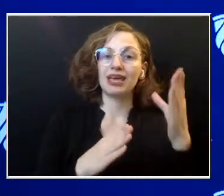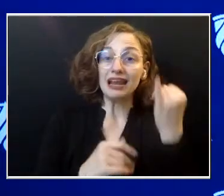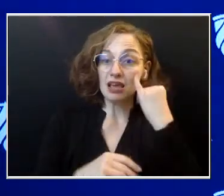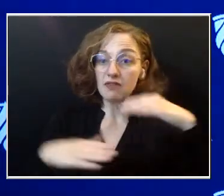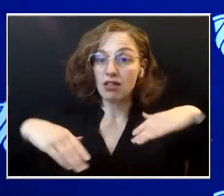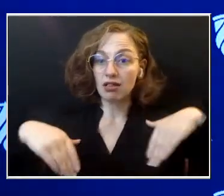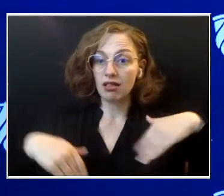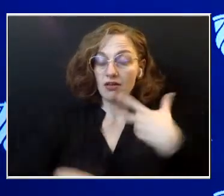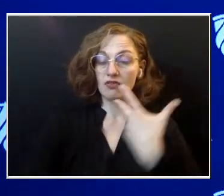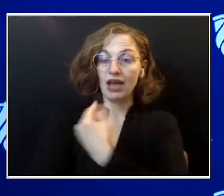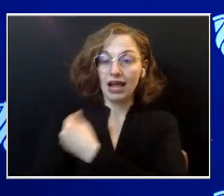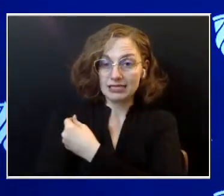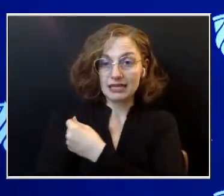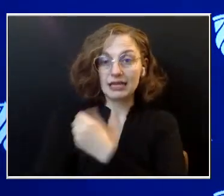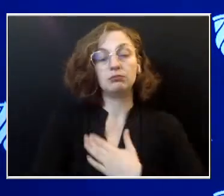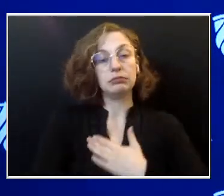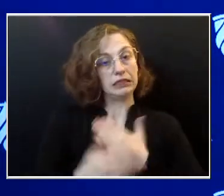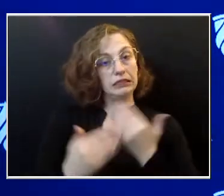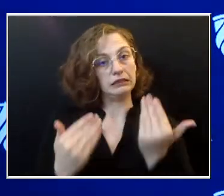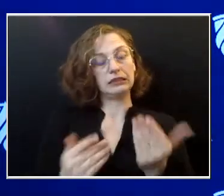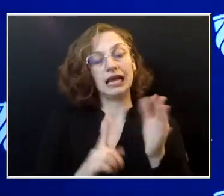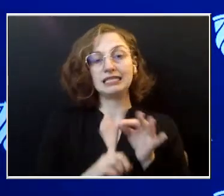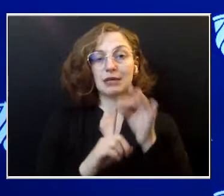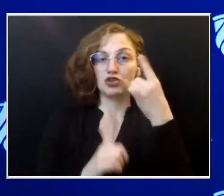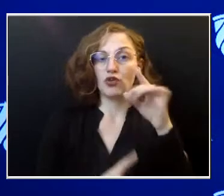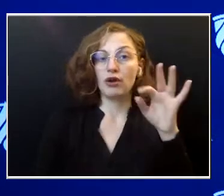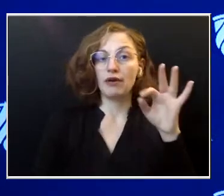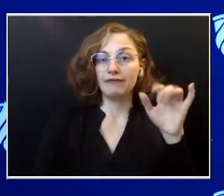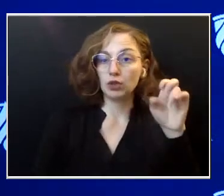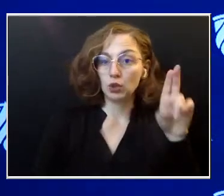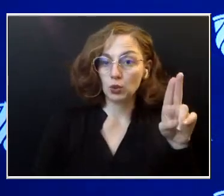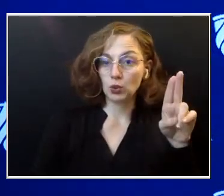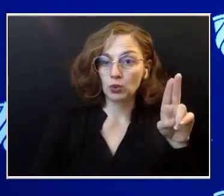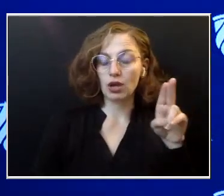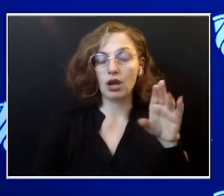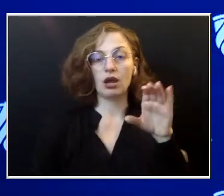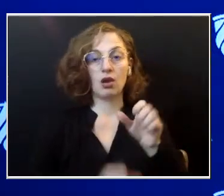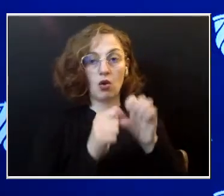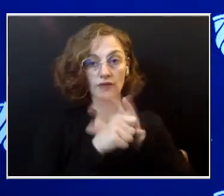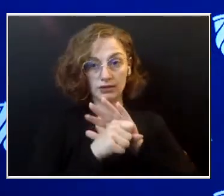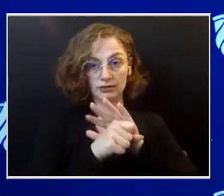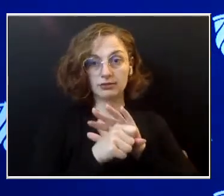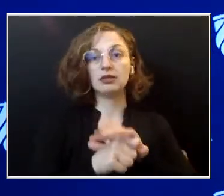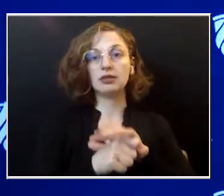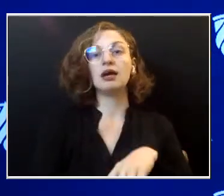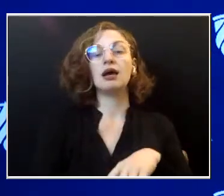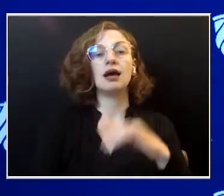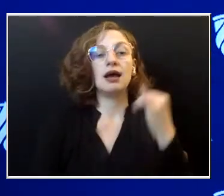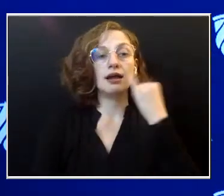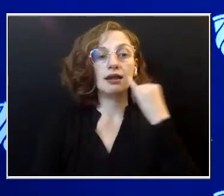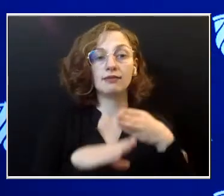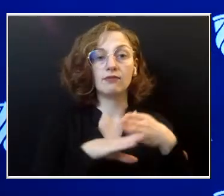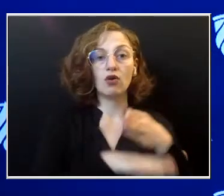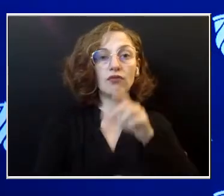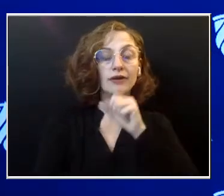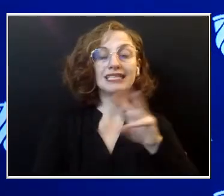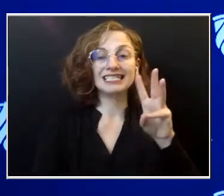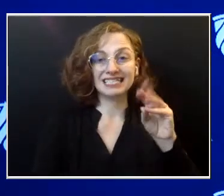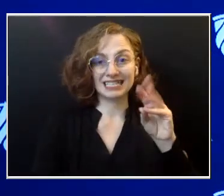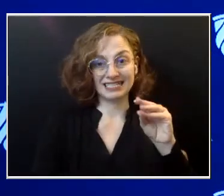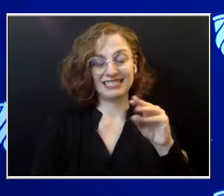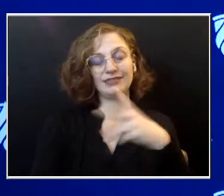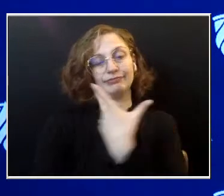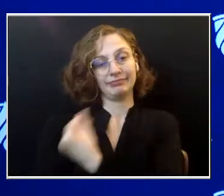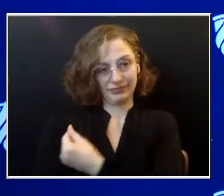especially for influenza and COVID, and if you are over 60, of course, RSV as well. If you have